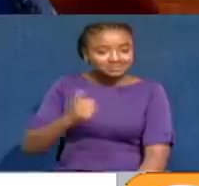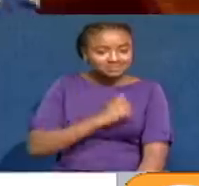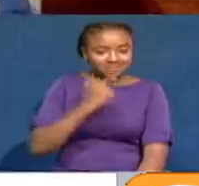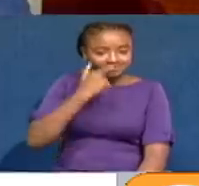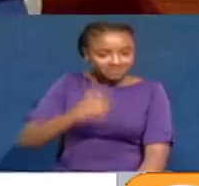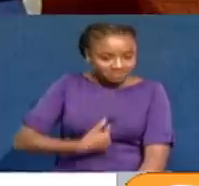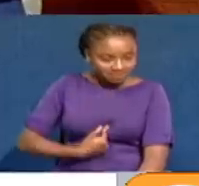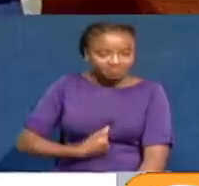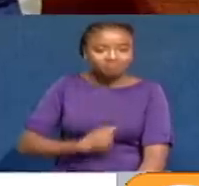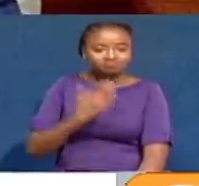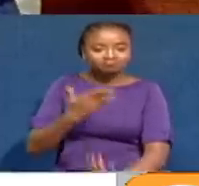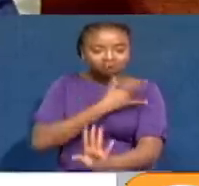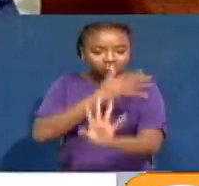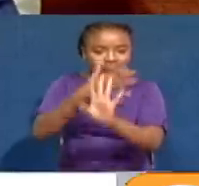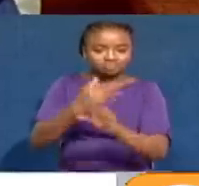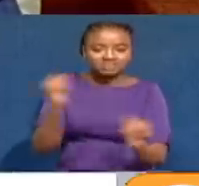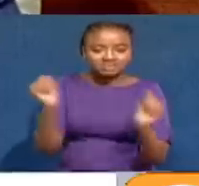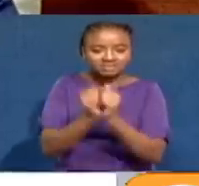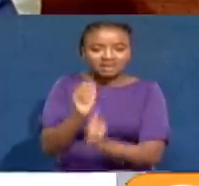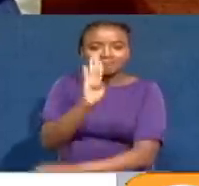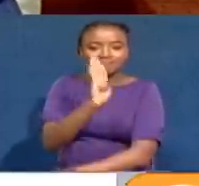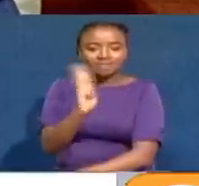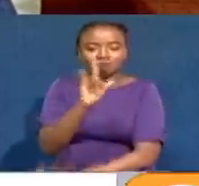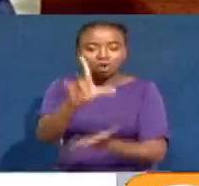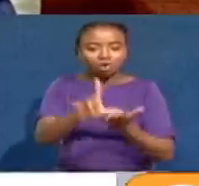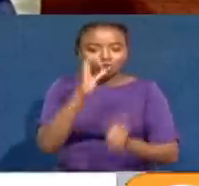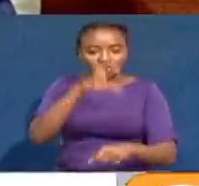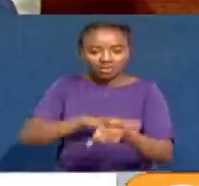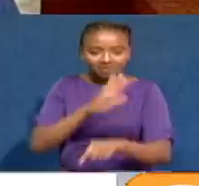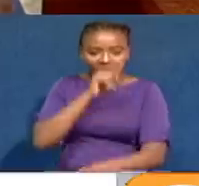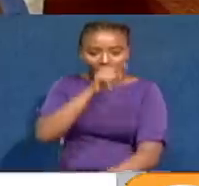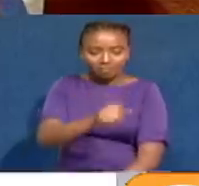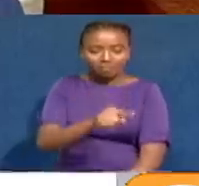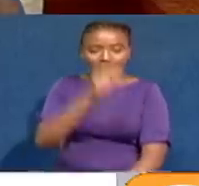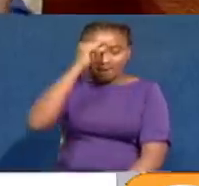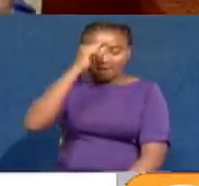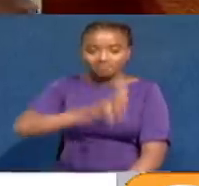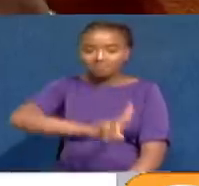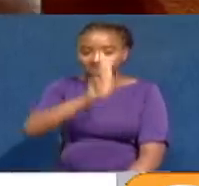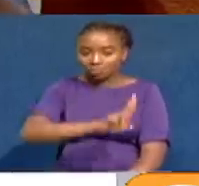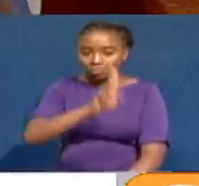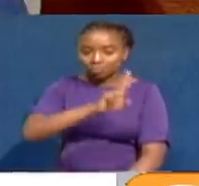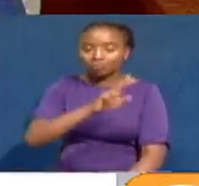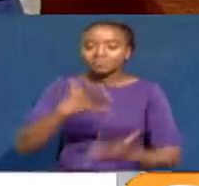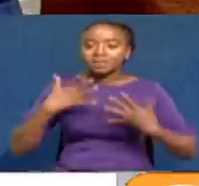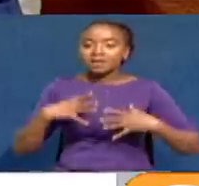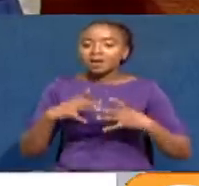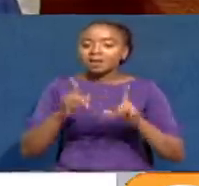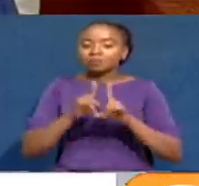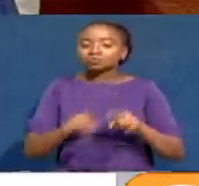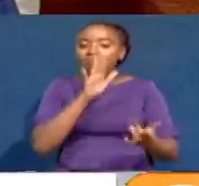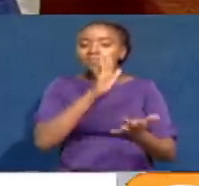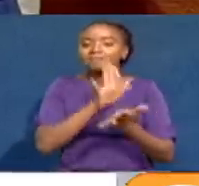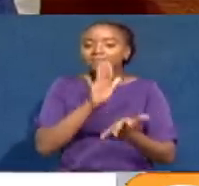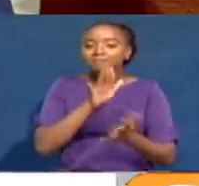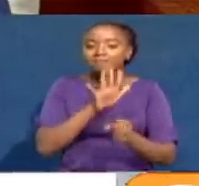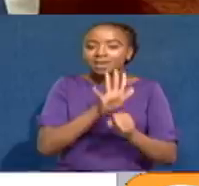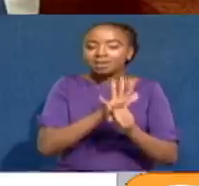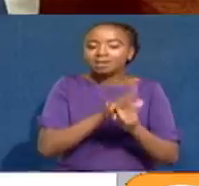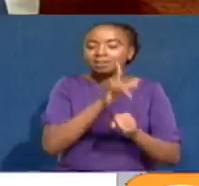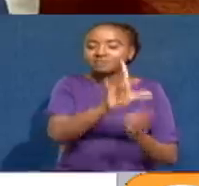from the over 10 billion Kenya shillings borrowed by this regime, more than, or the big proportion of it, having